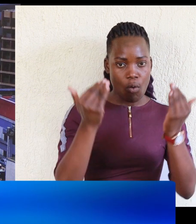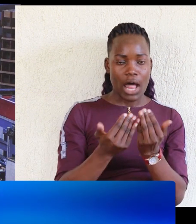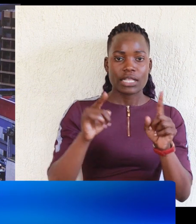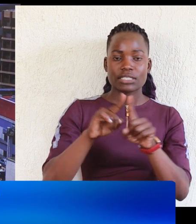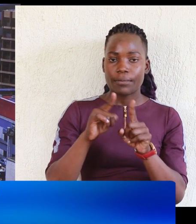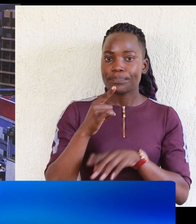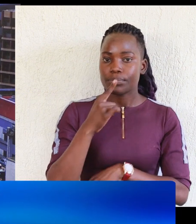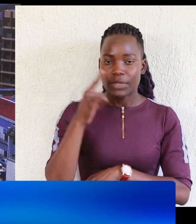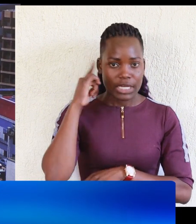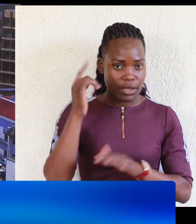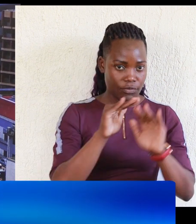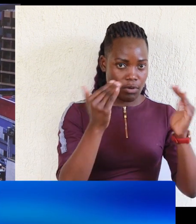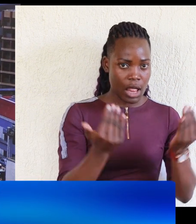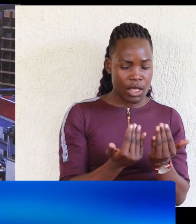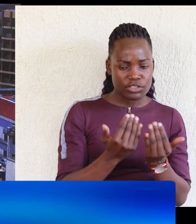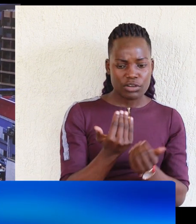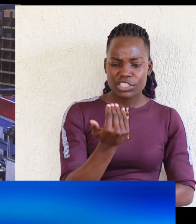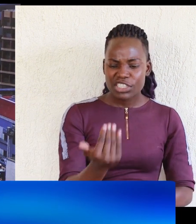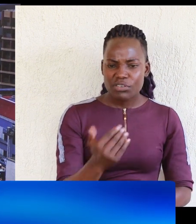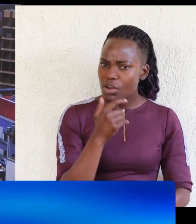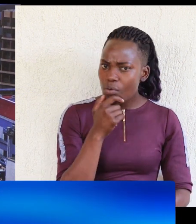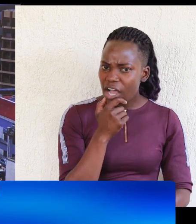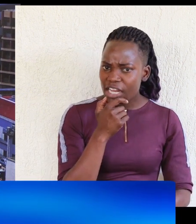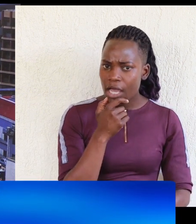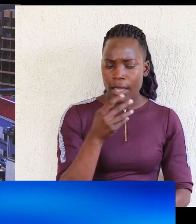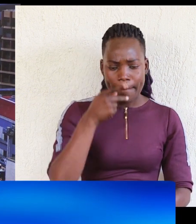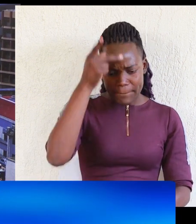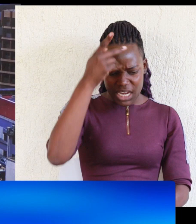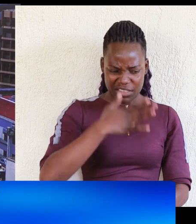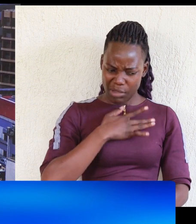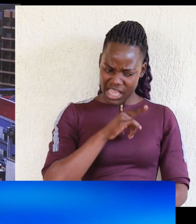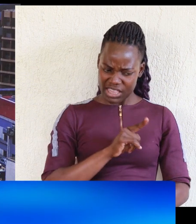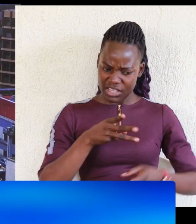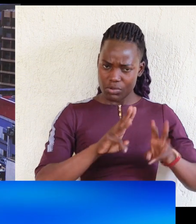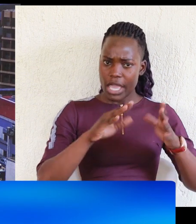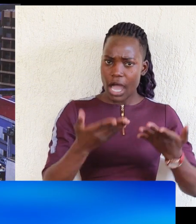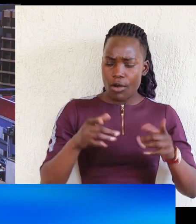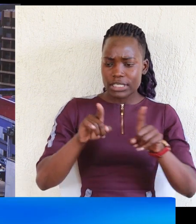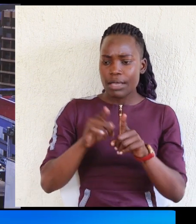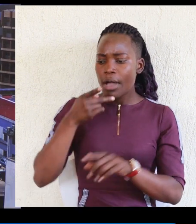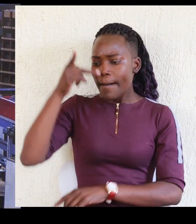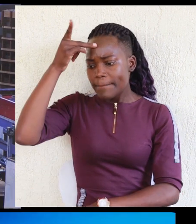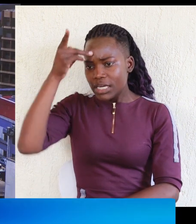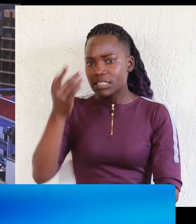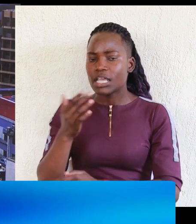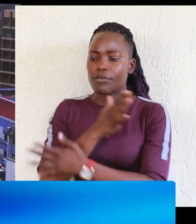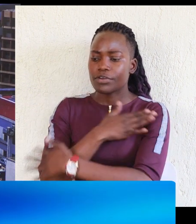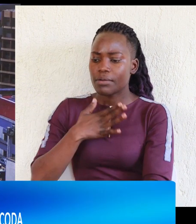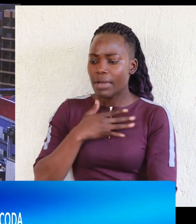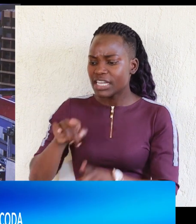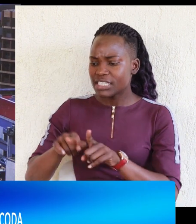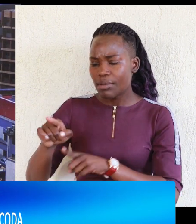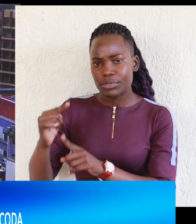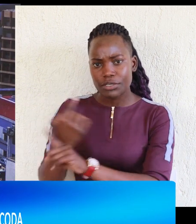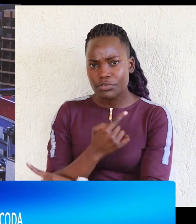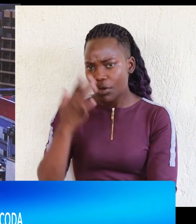So as a kid, you get to wonder, why is my parent this way, and why are my friends like this? So in that process, at times